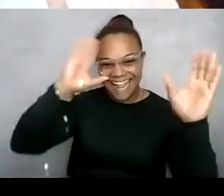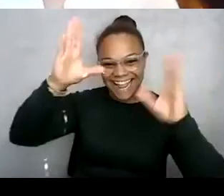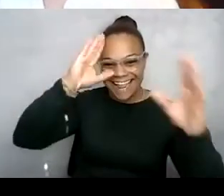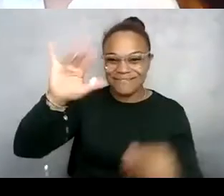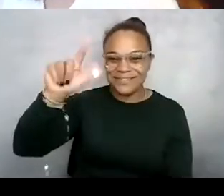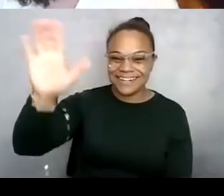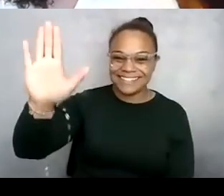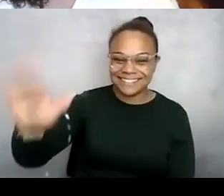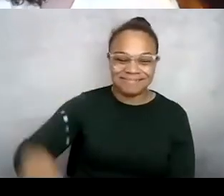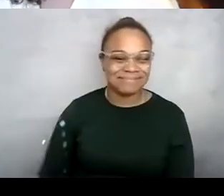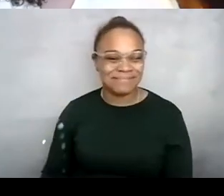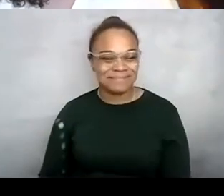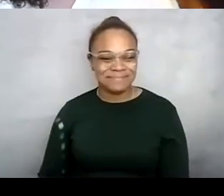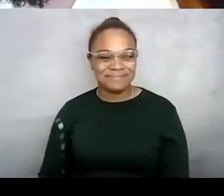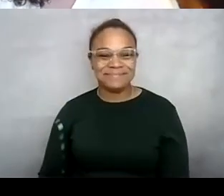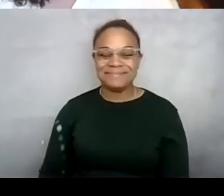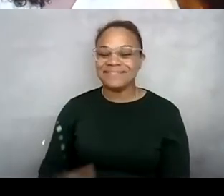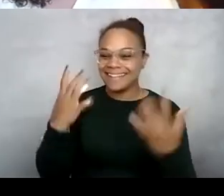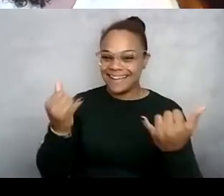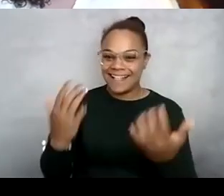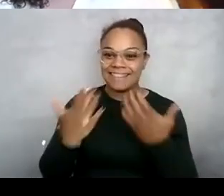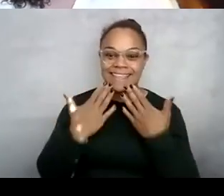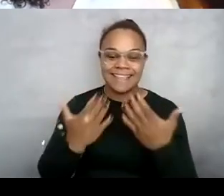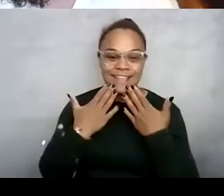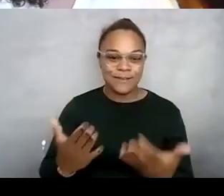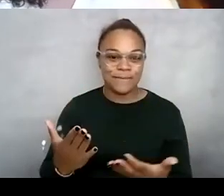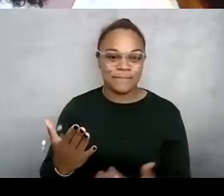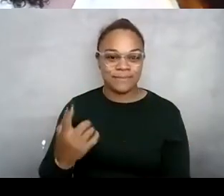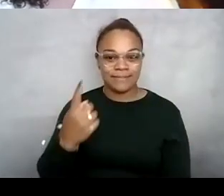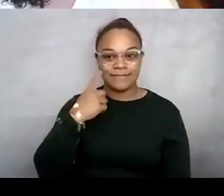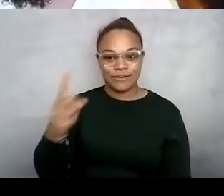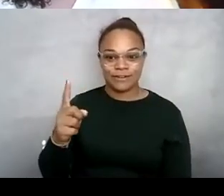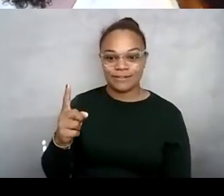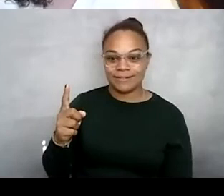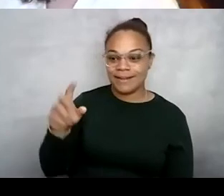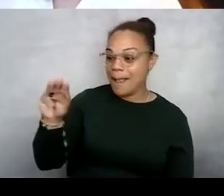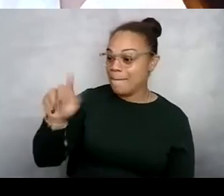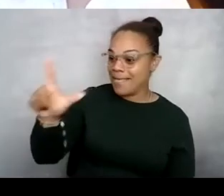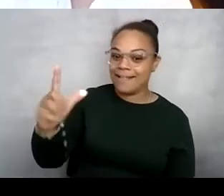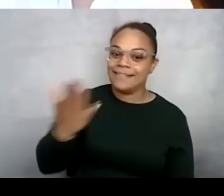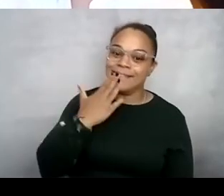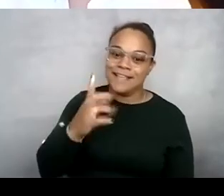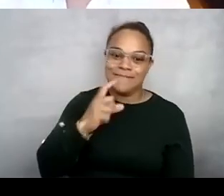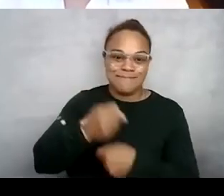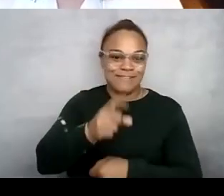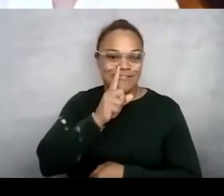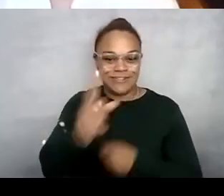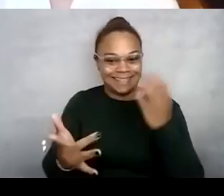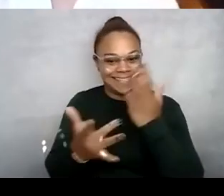Thank you. And Mel, thank you for making our technology work flawlessly this